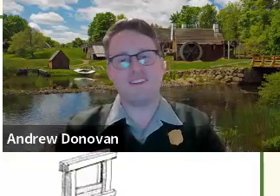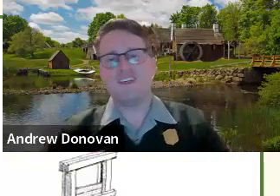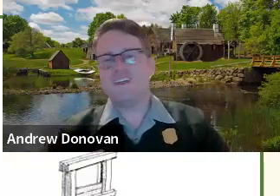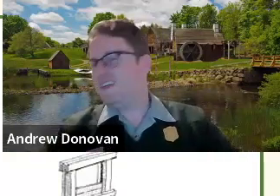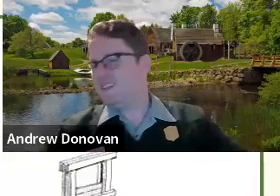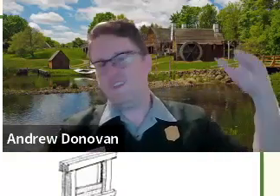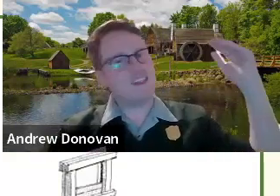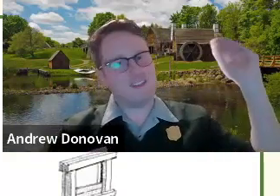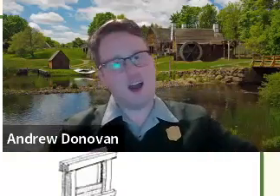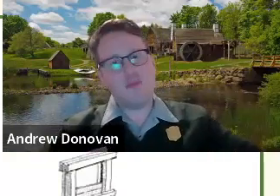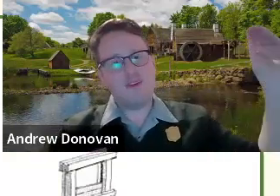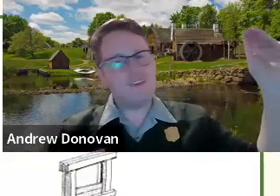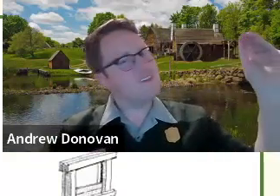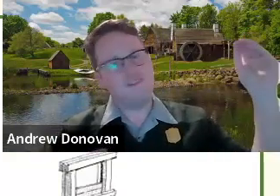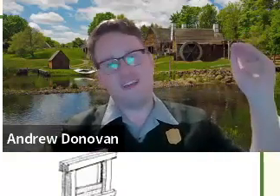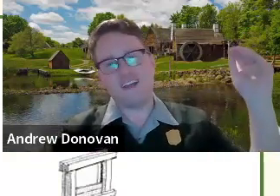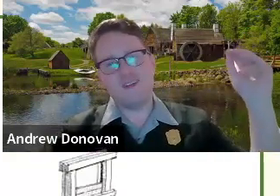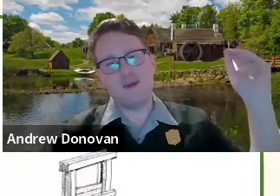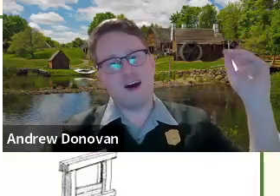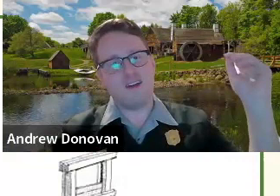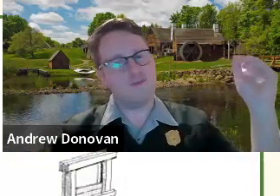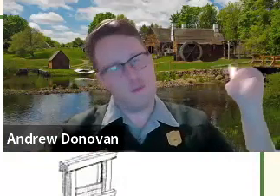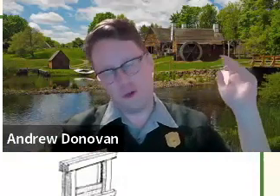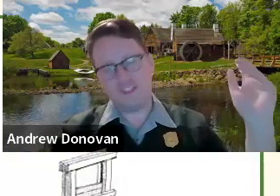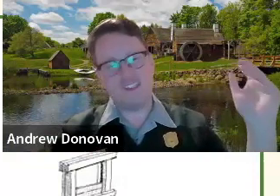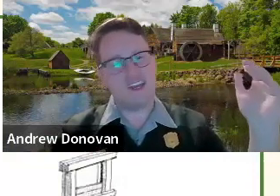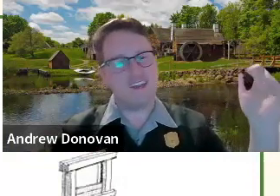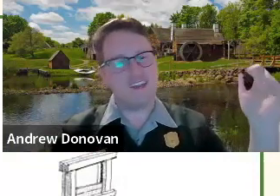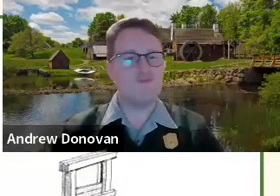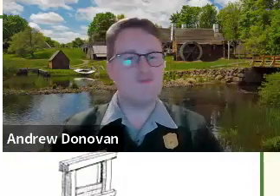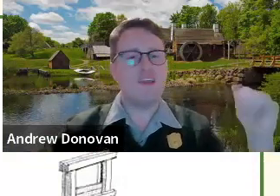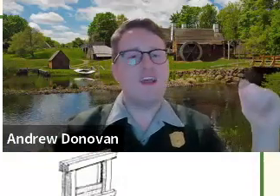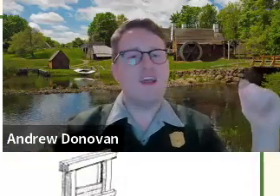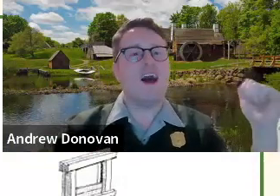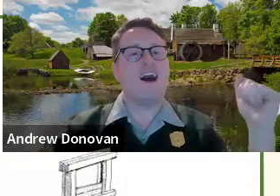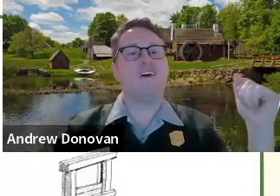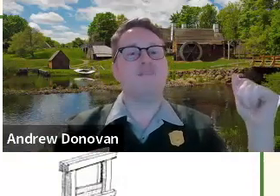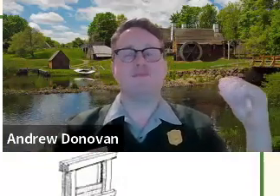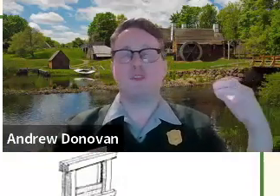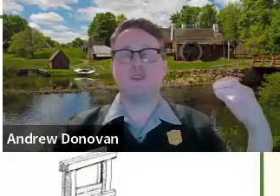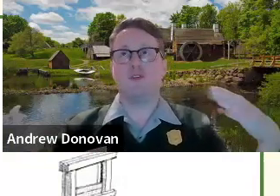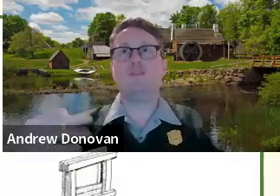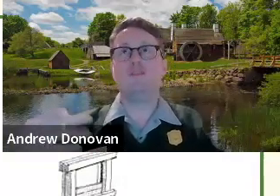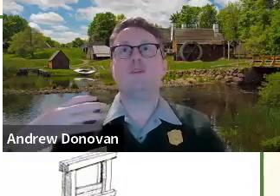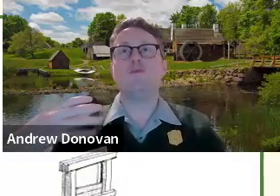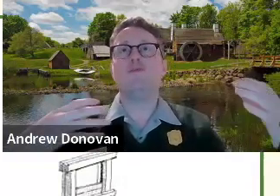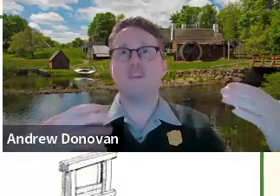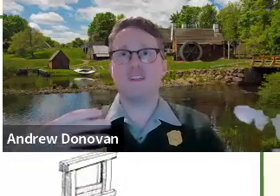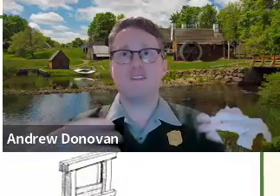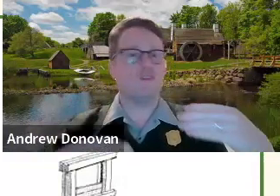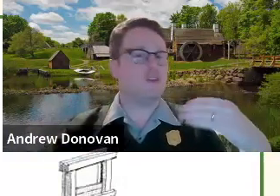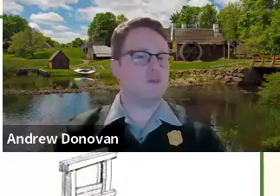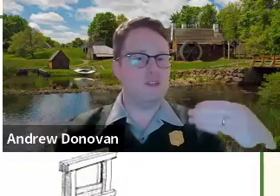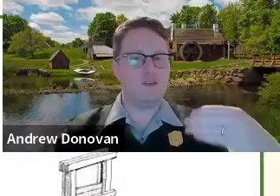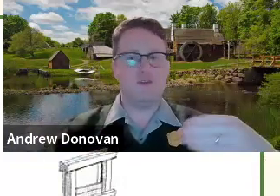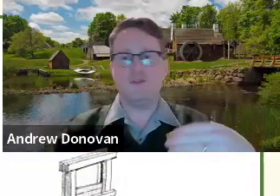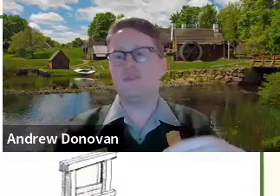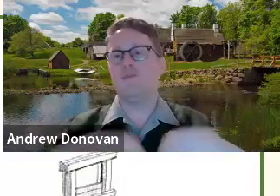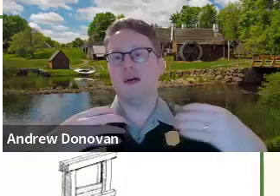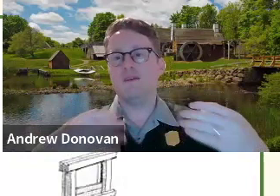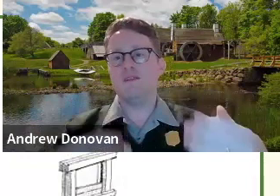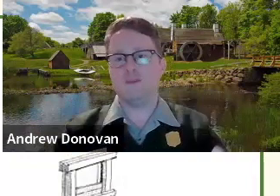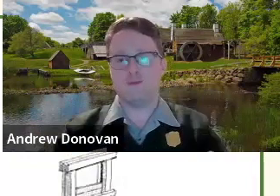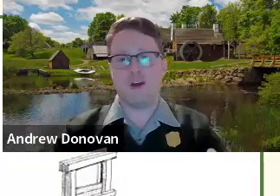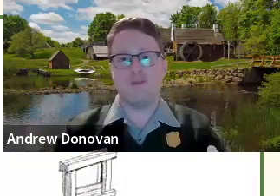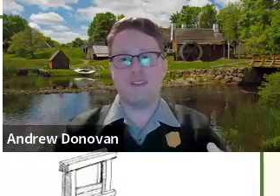different parts. You've got the top, you've got the bottom working together. So this stone furnace is going to be